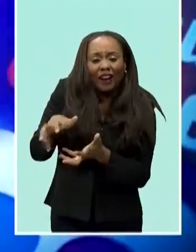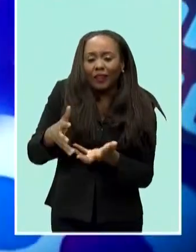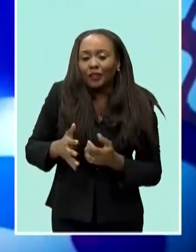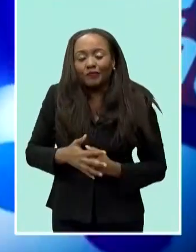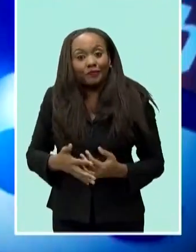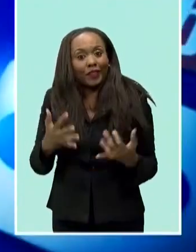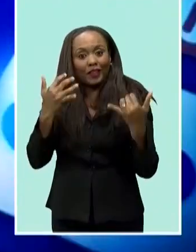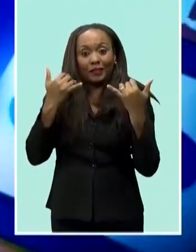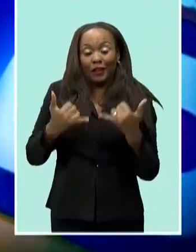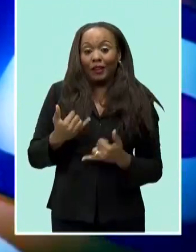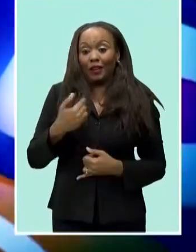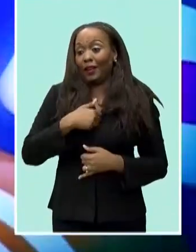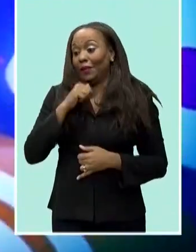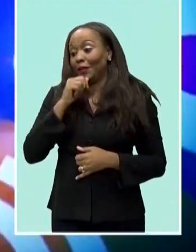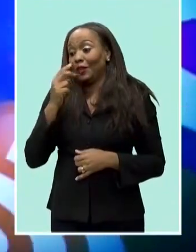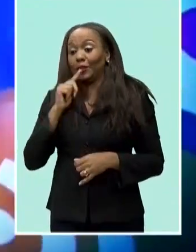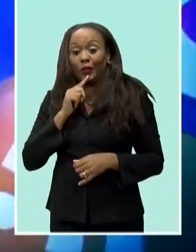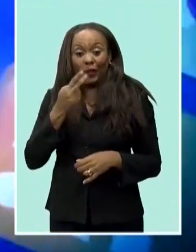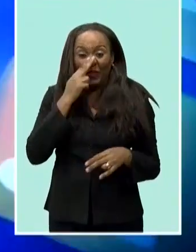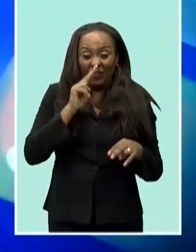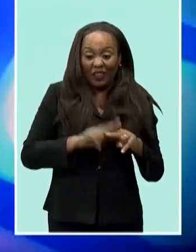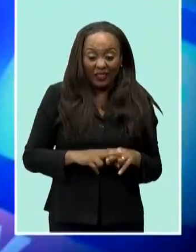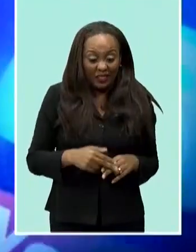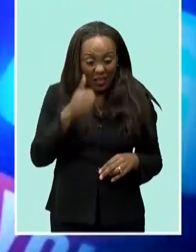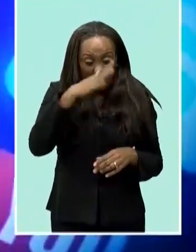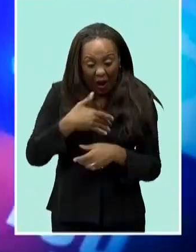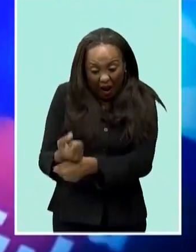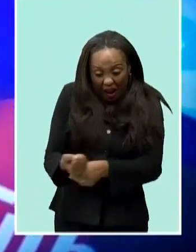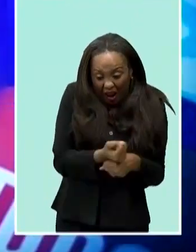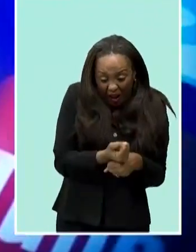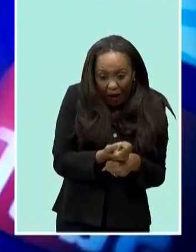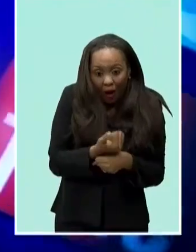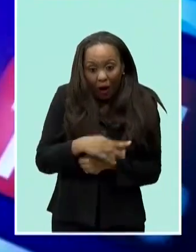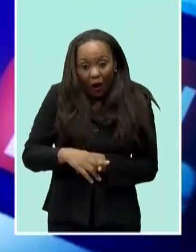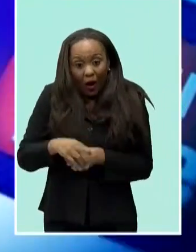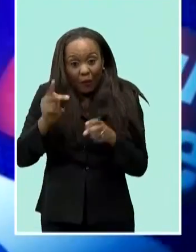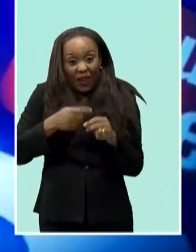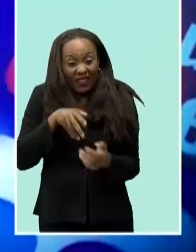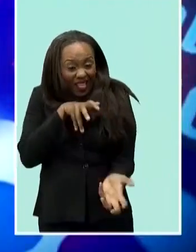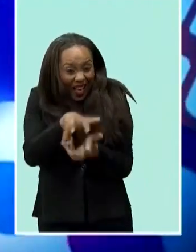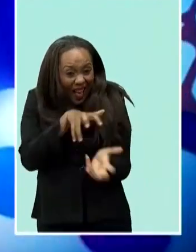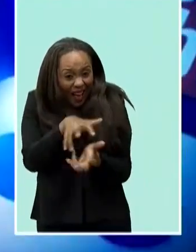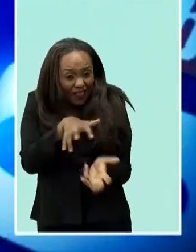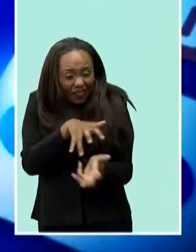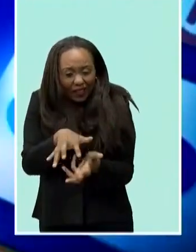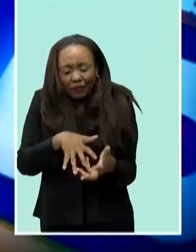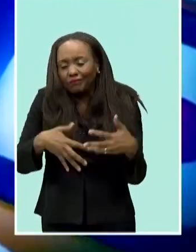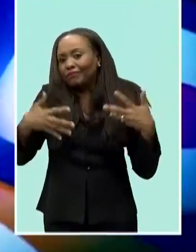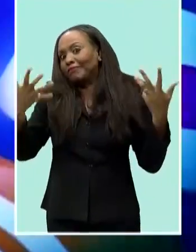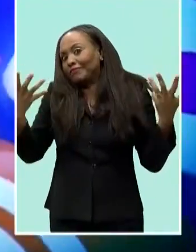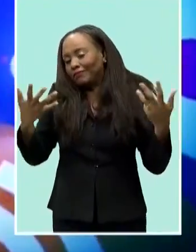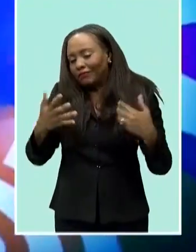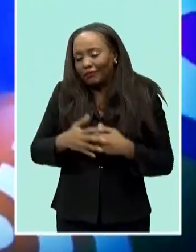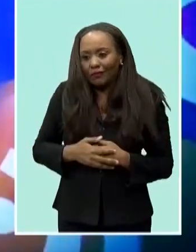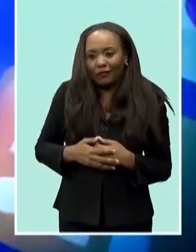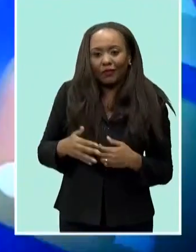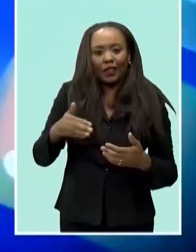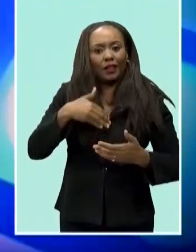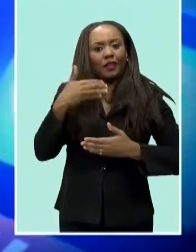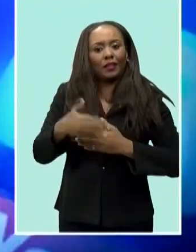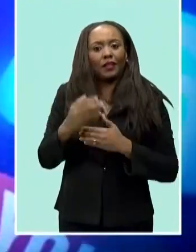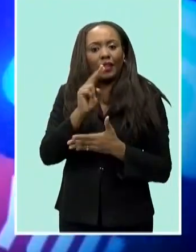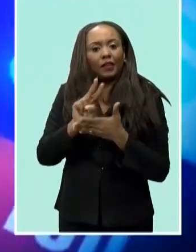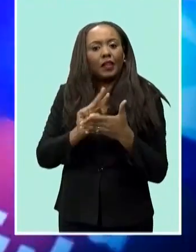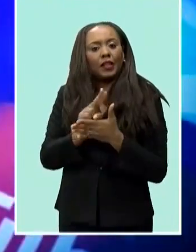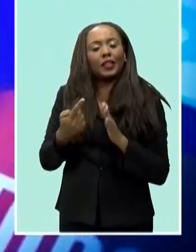Now, I'm not sure what is funnier, the man trying to hold a cow or that lady laughing in the background. Anyway, so the next video shows